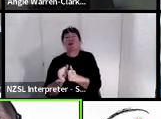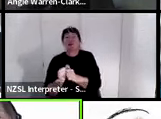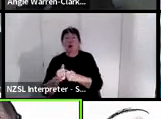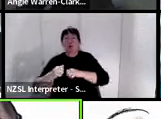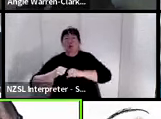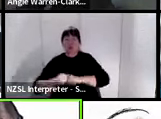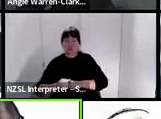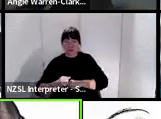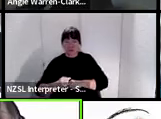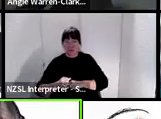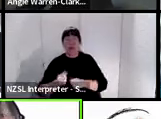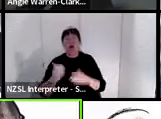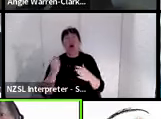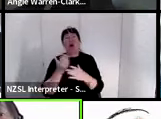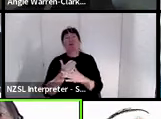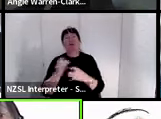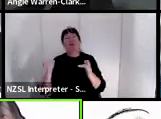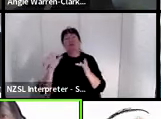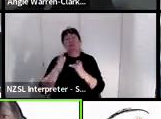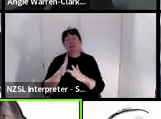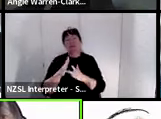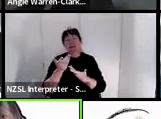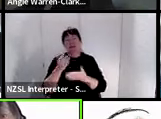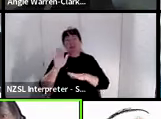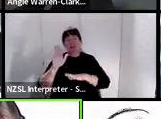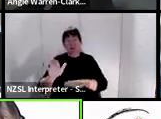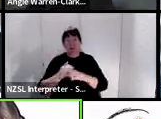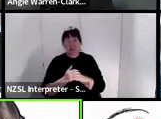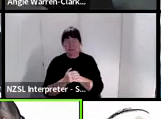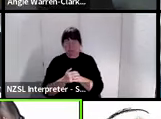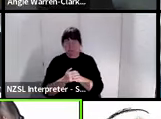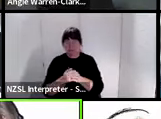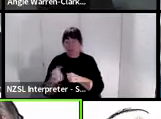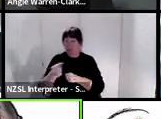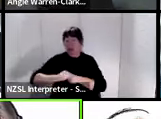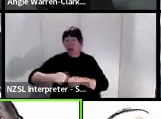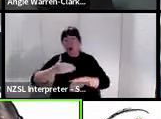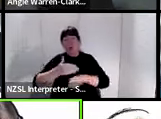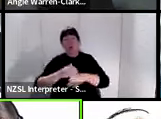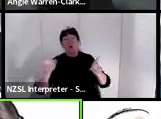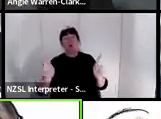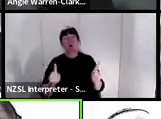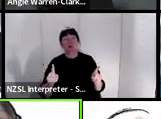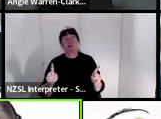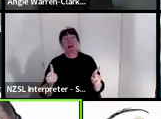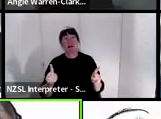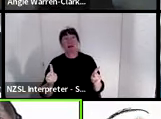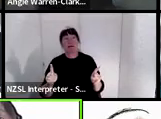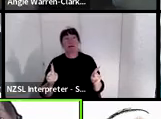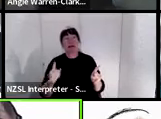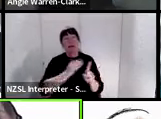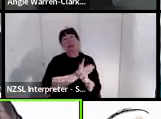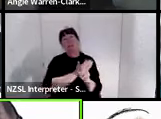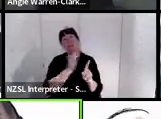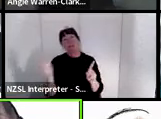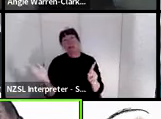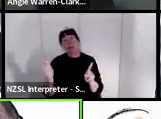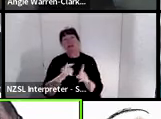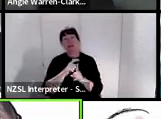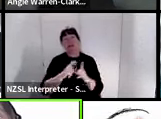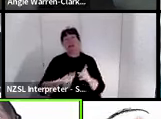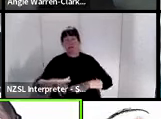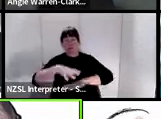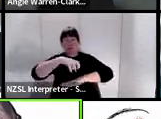Access Matters Aotearoa. Our work here today is as a pan-disability